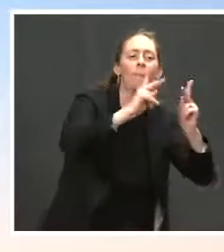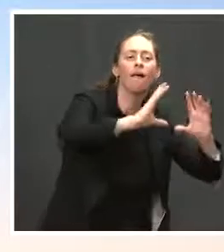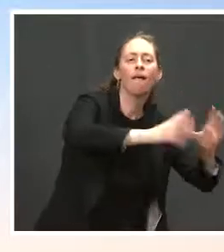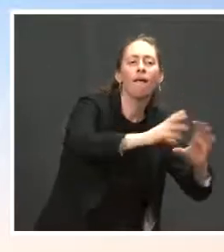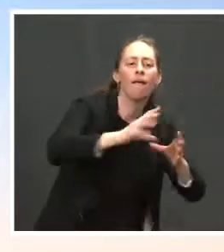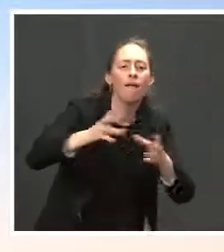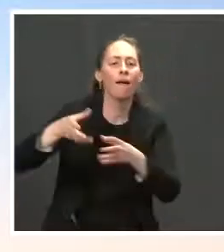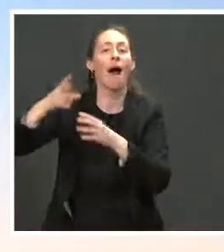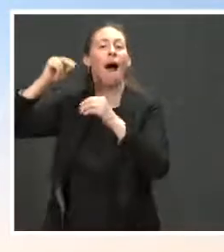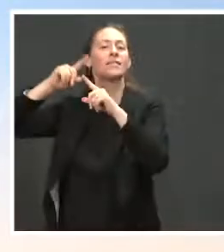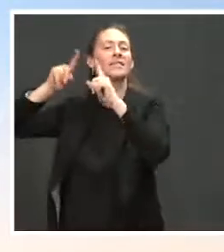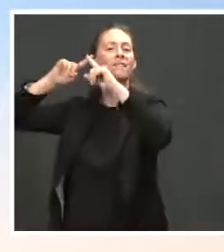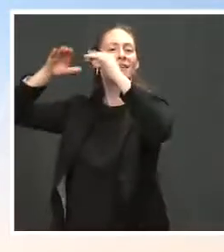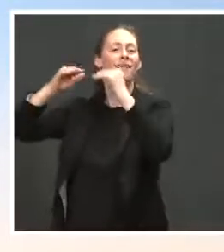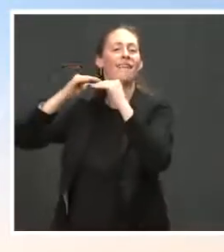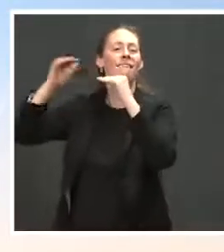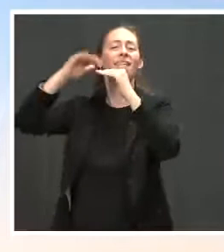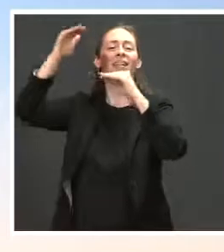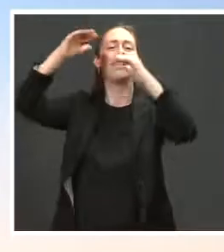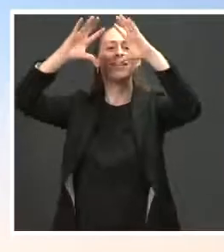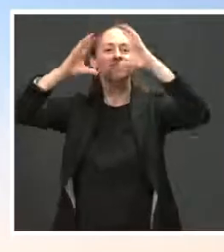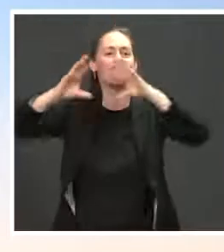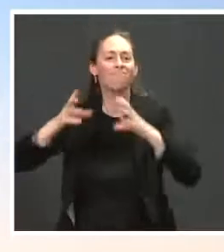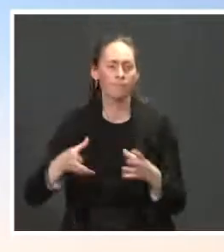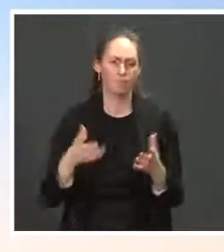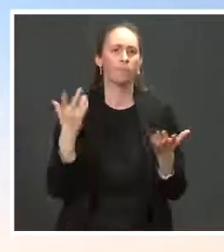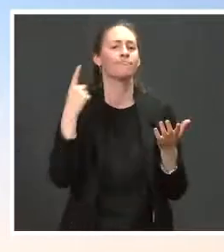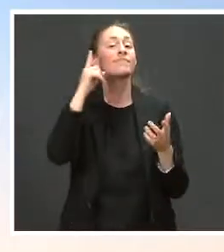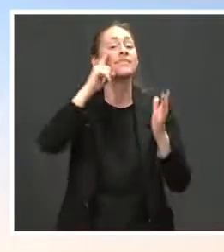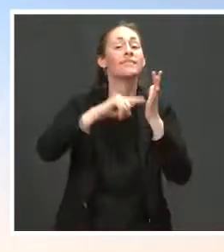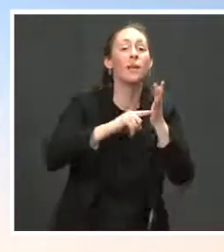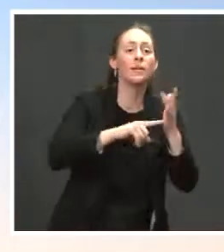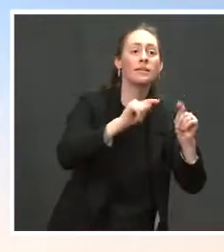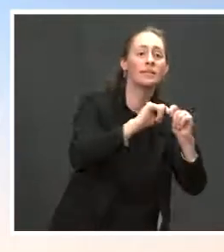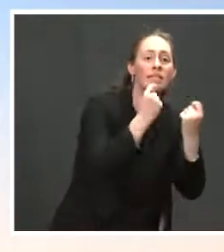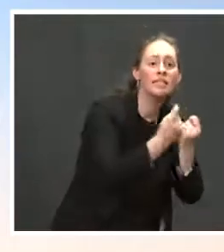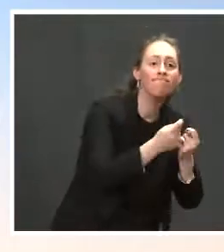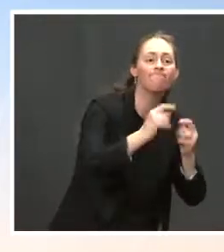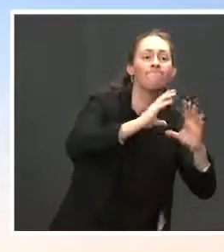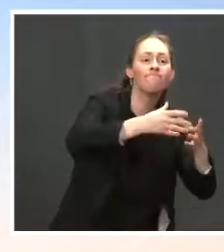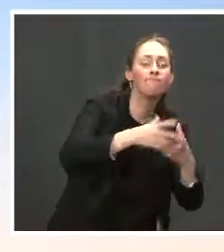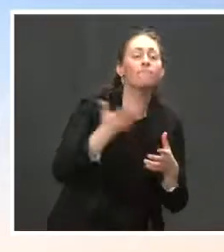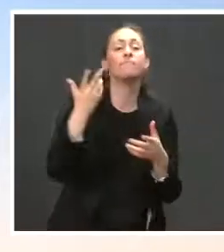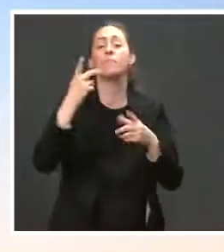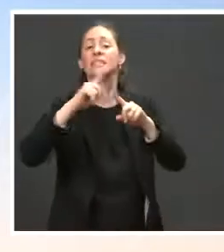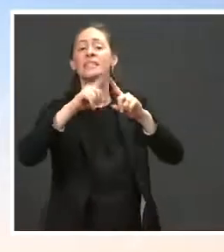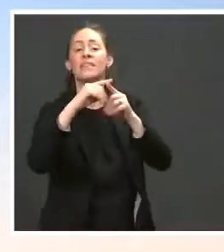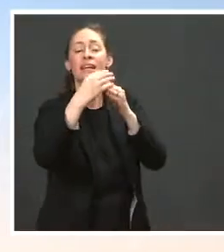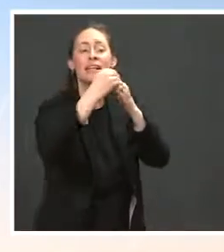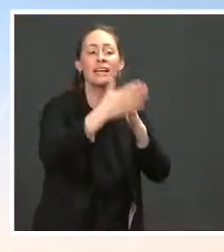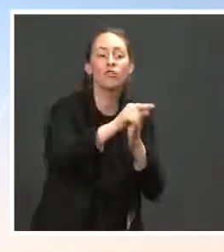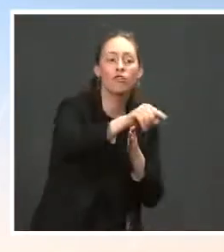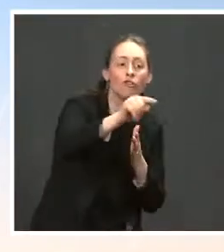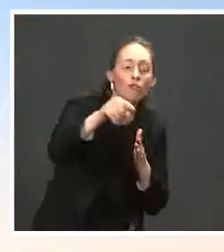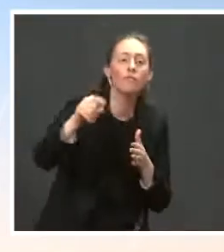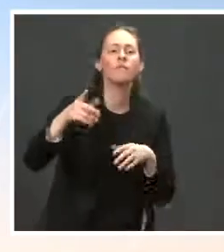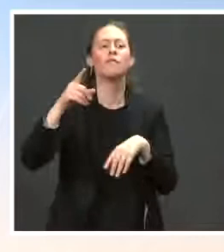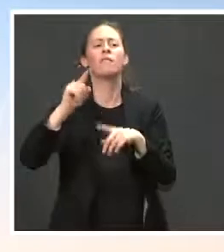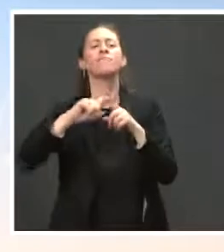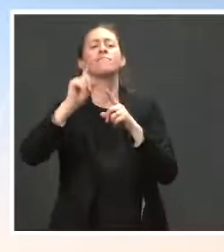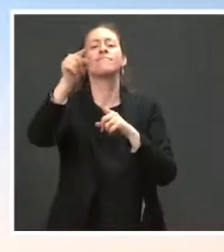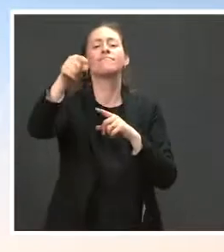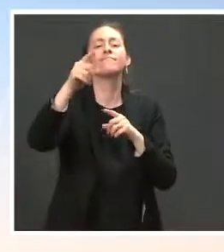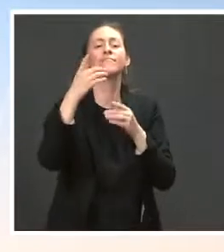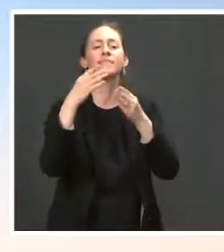also from leaders in the legislative team, from leaders of his Office of Public Engagement, and from leaders of the Domestic Policy Council. Does the president